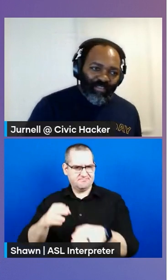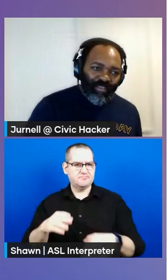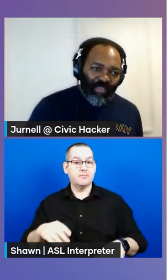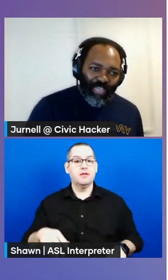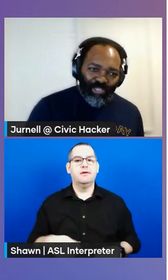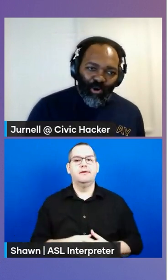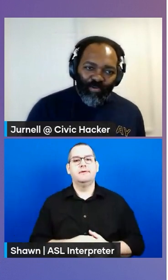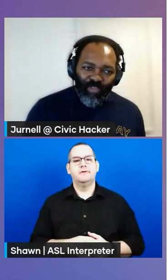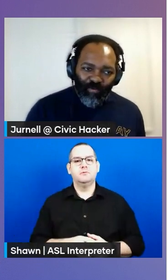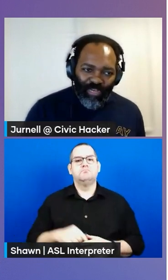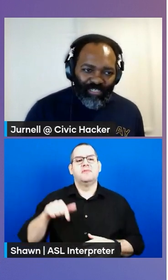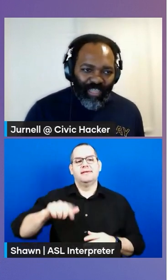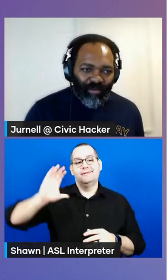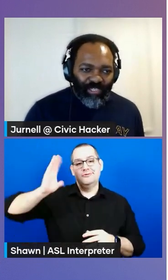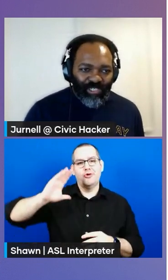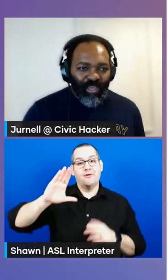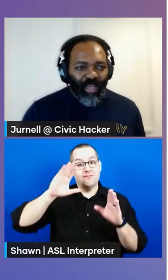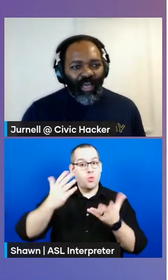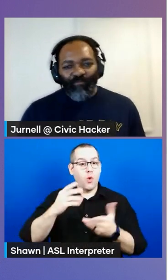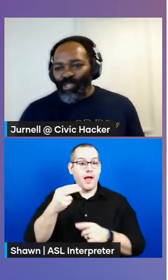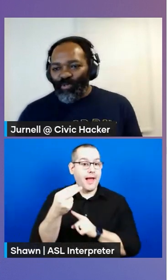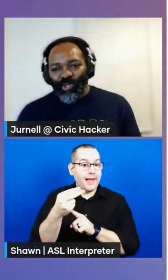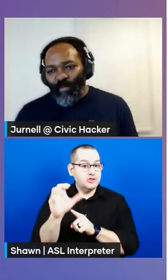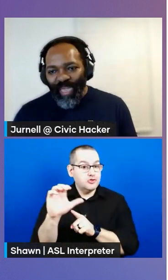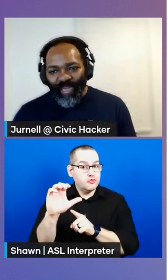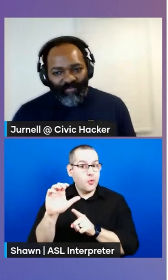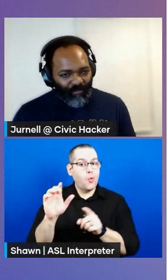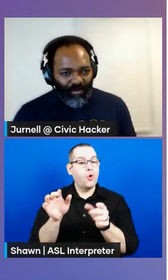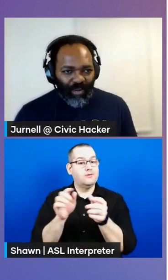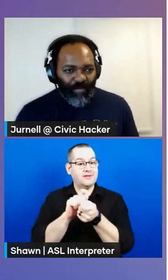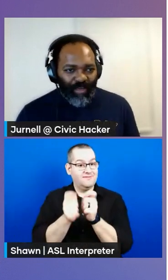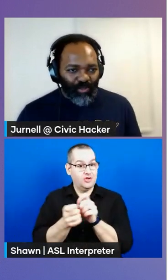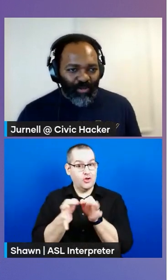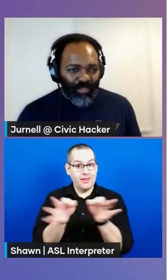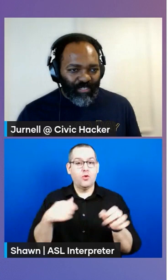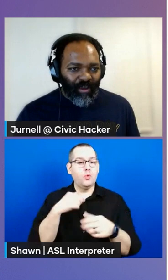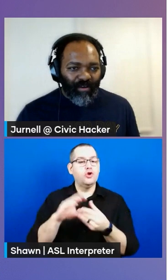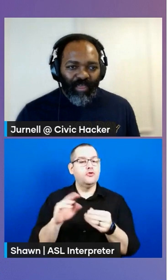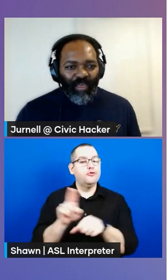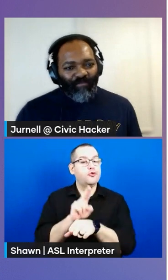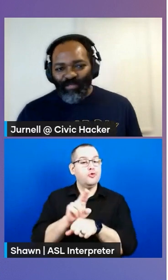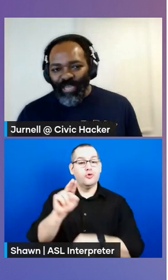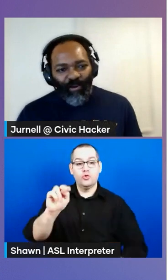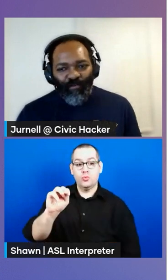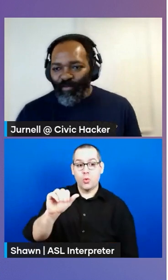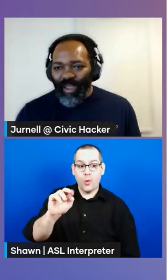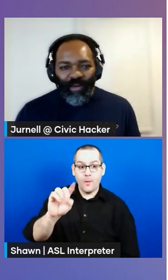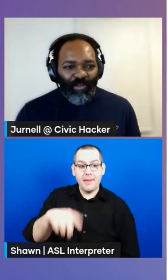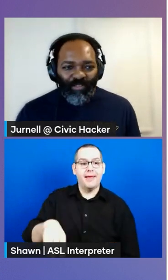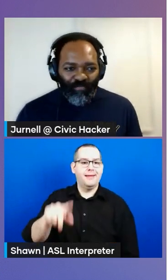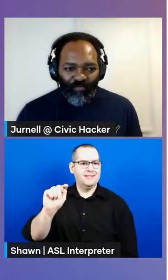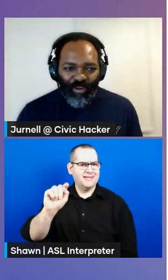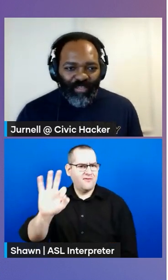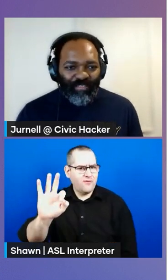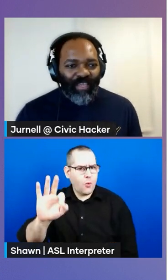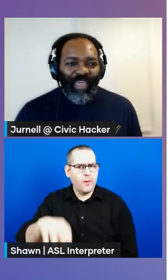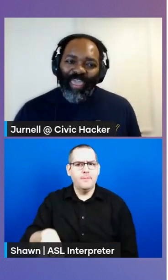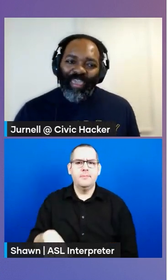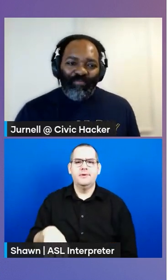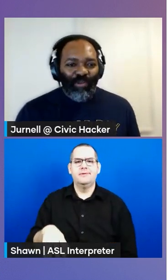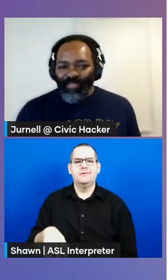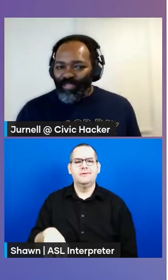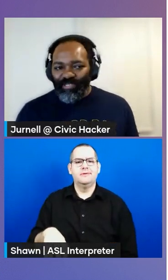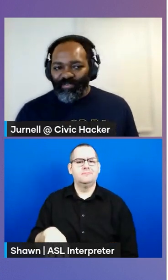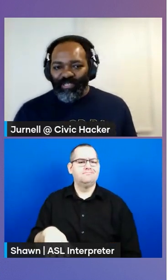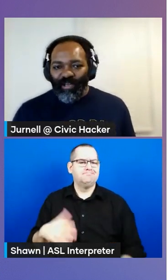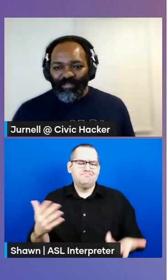there's the HashiCorp configuration language. We use Nomad, like we'll talk about showing in this talk. We use Terraform and all the other friends.